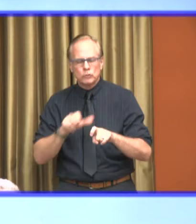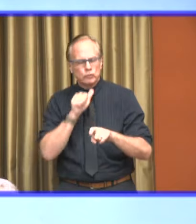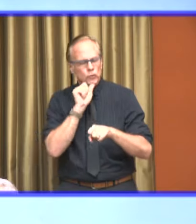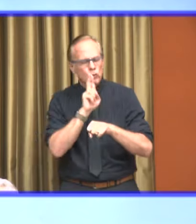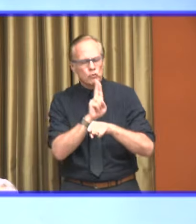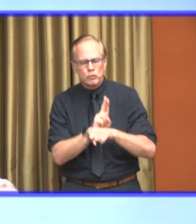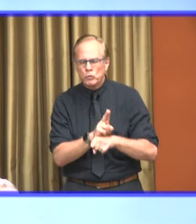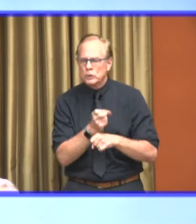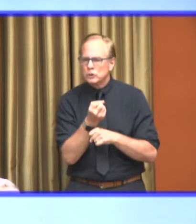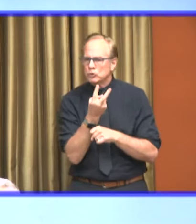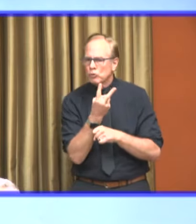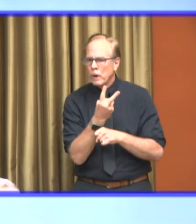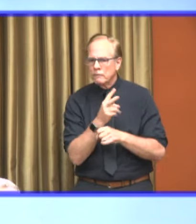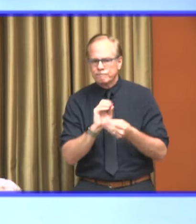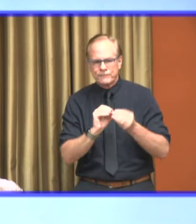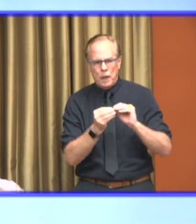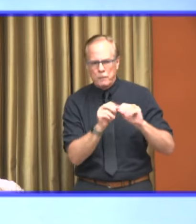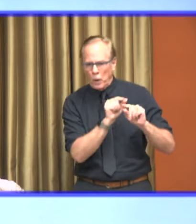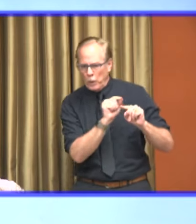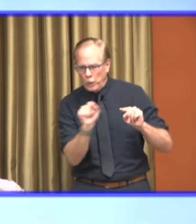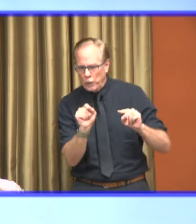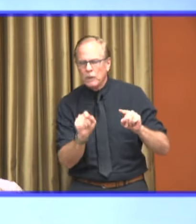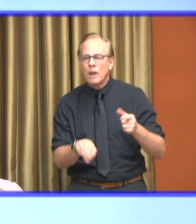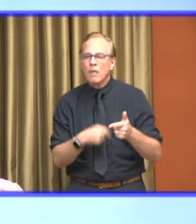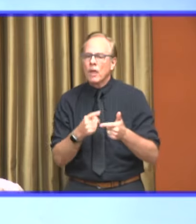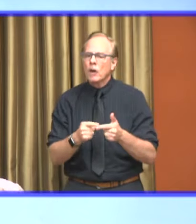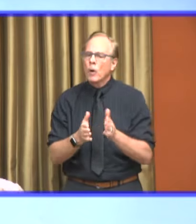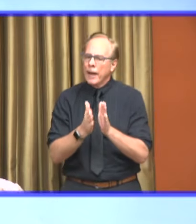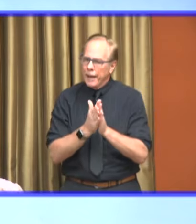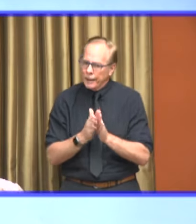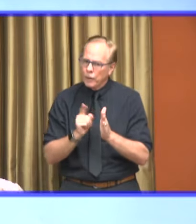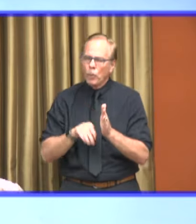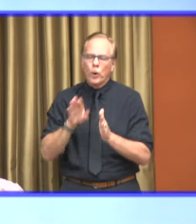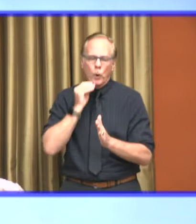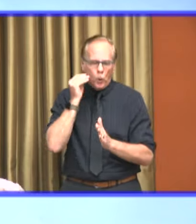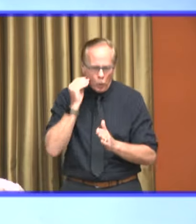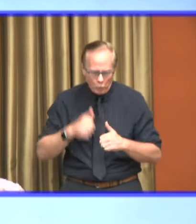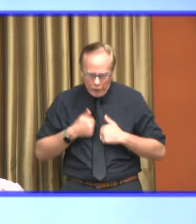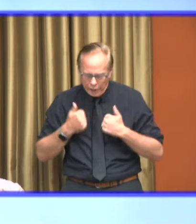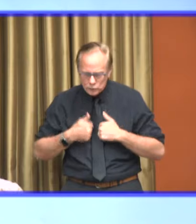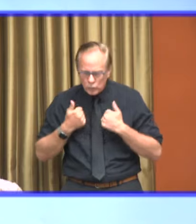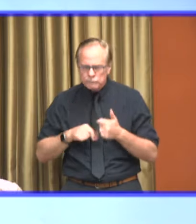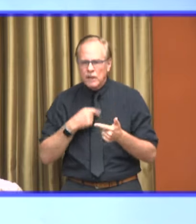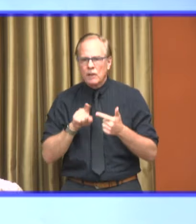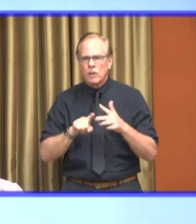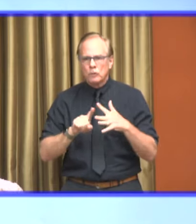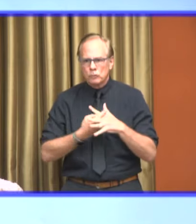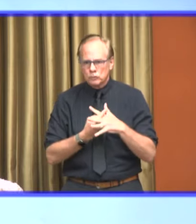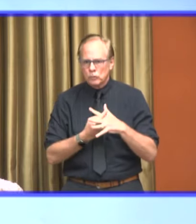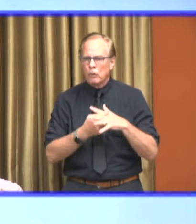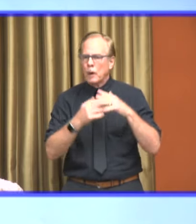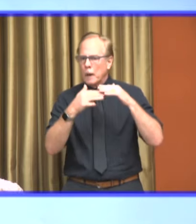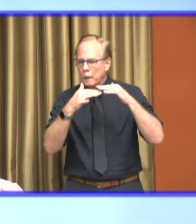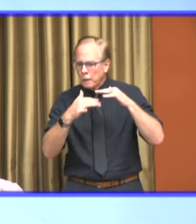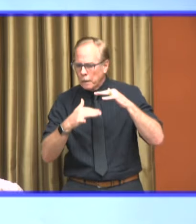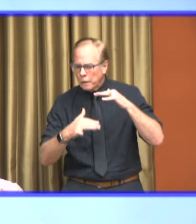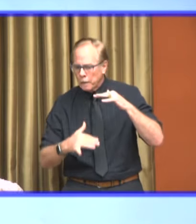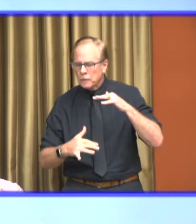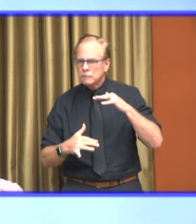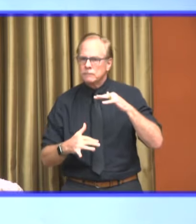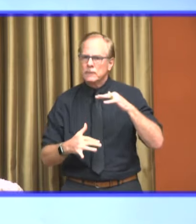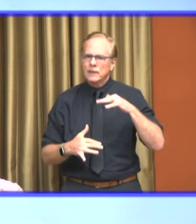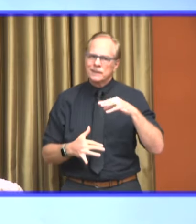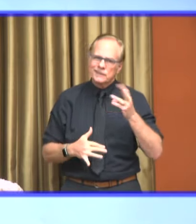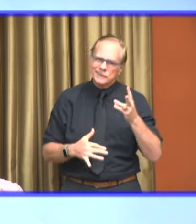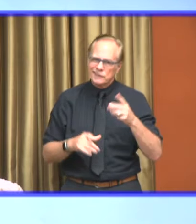12-digit identifier at all. Then it will ask you what your residence address is and start the simple 6 to